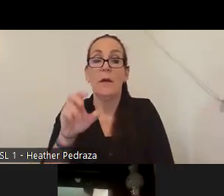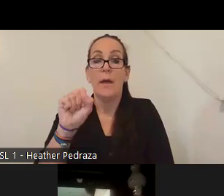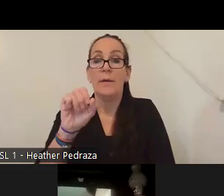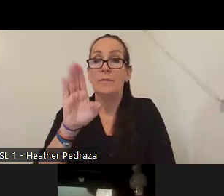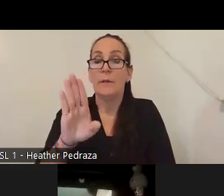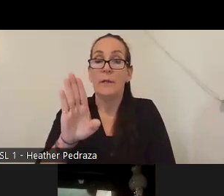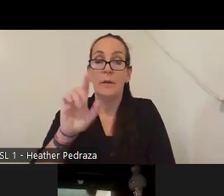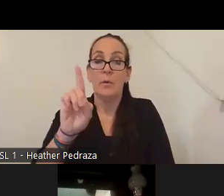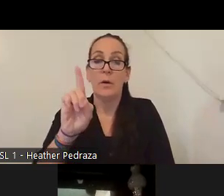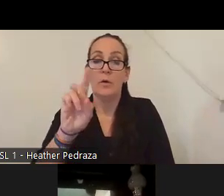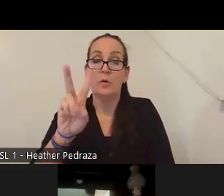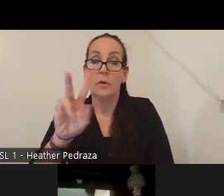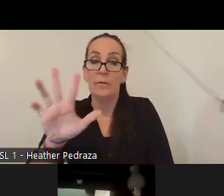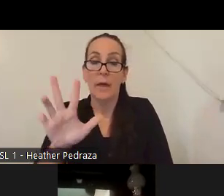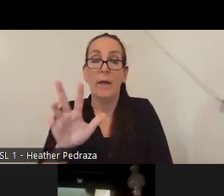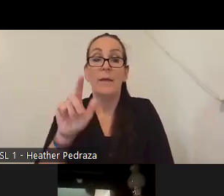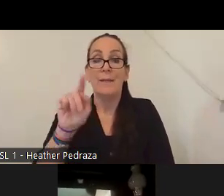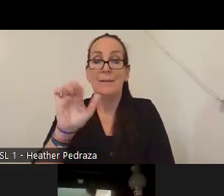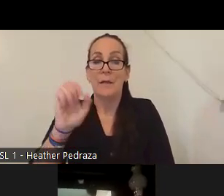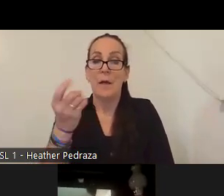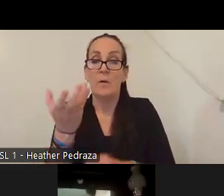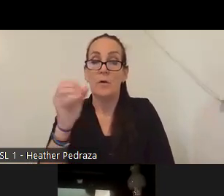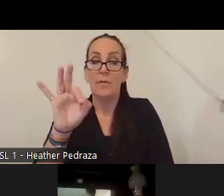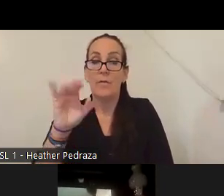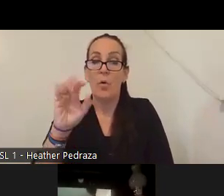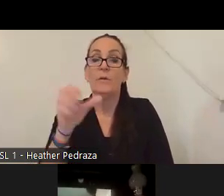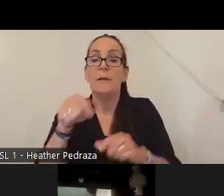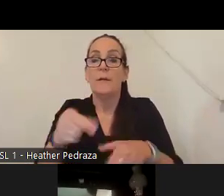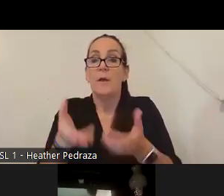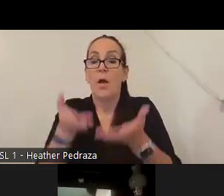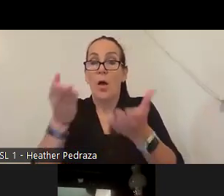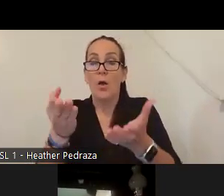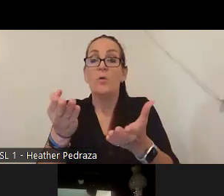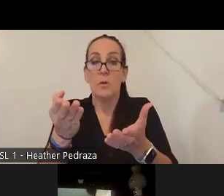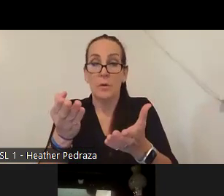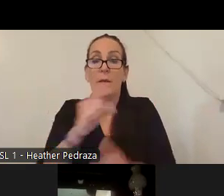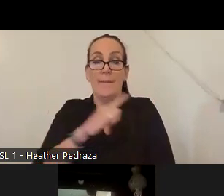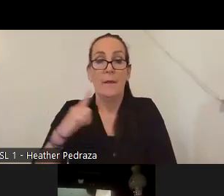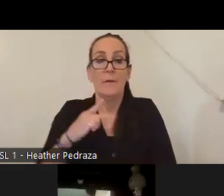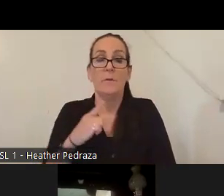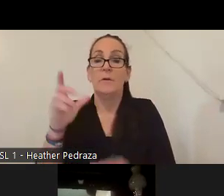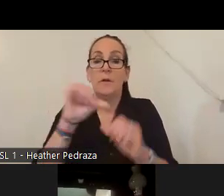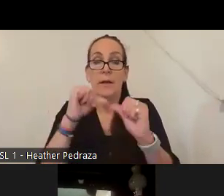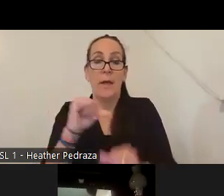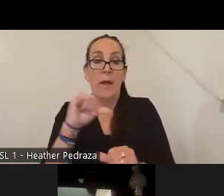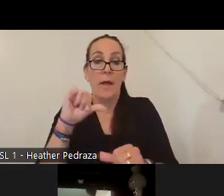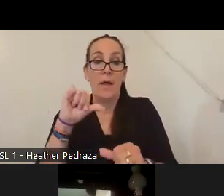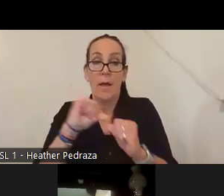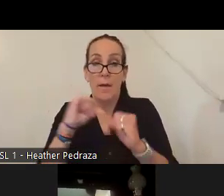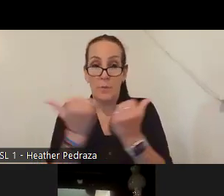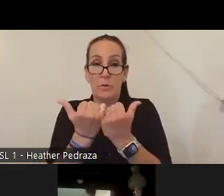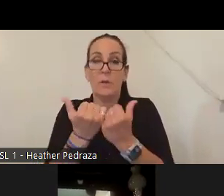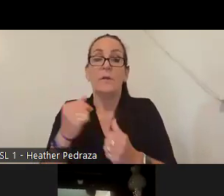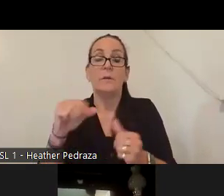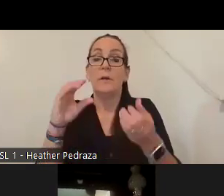the legislature and administration to fund and improve transit. due in 2025. Members